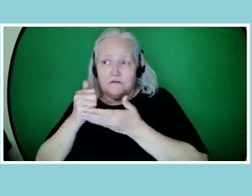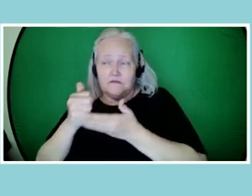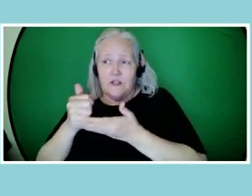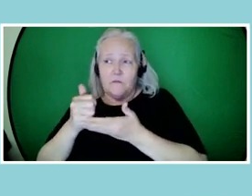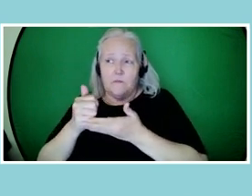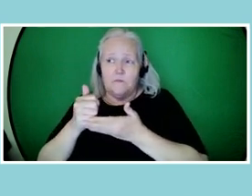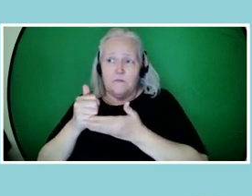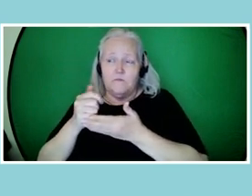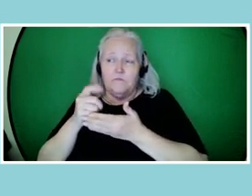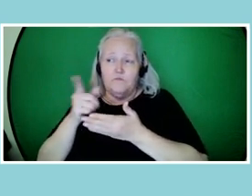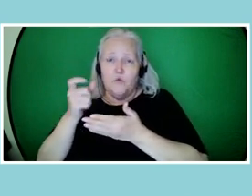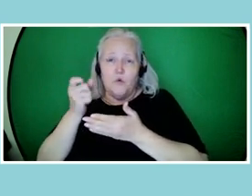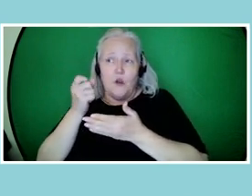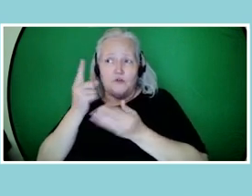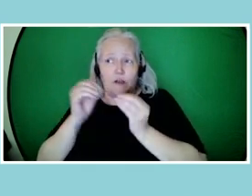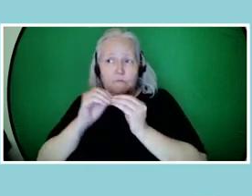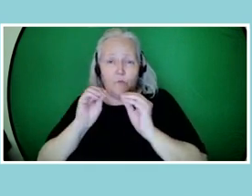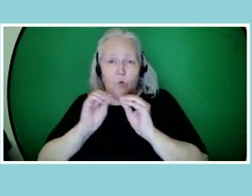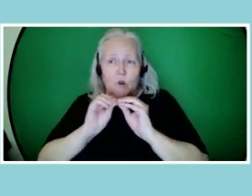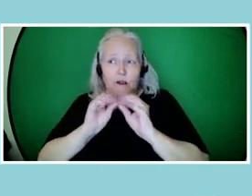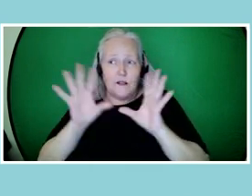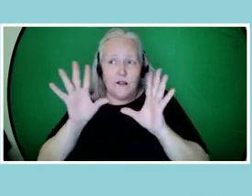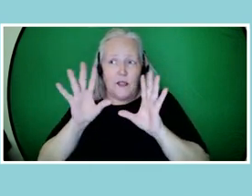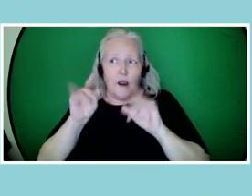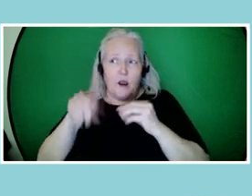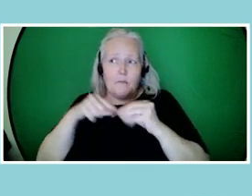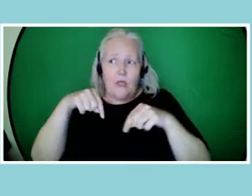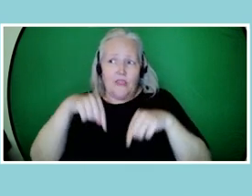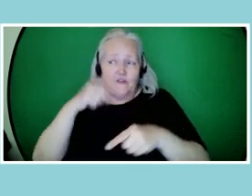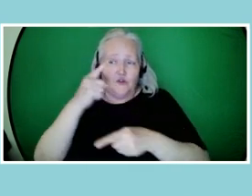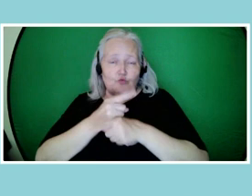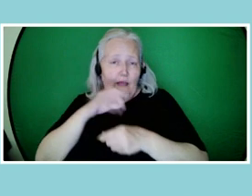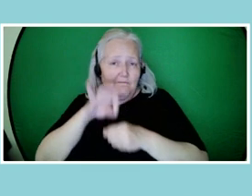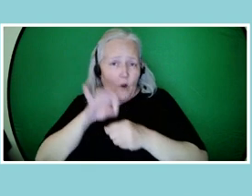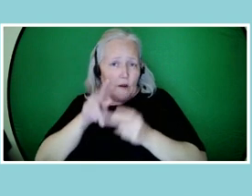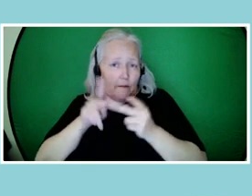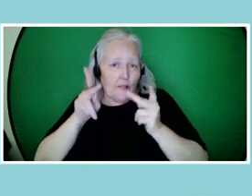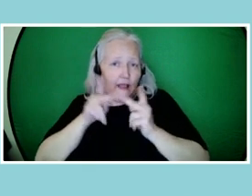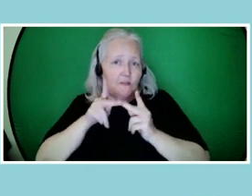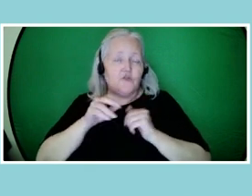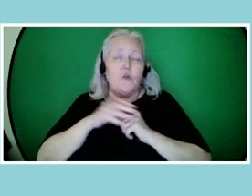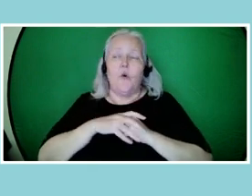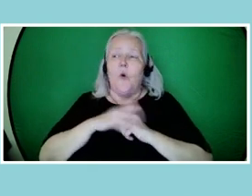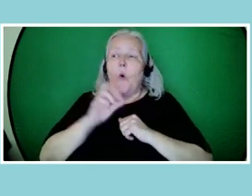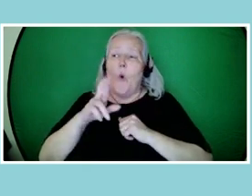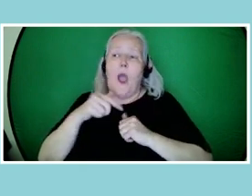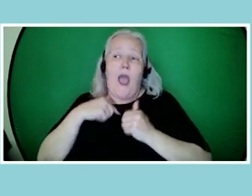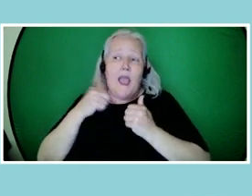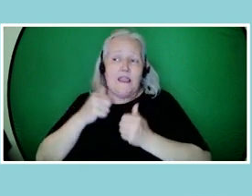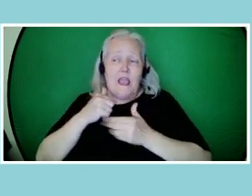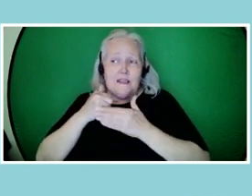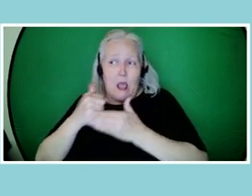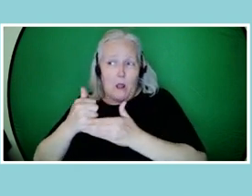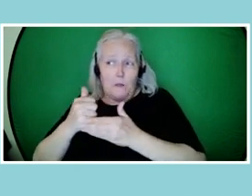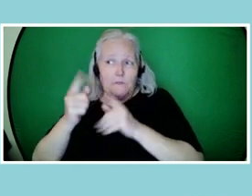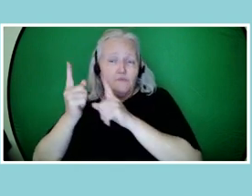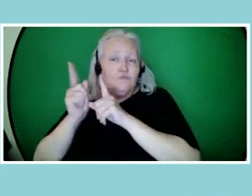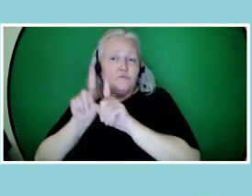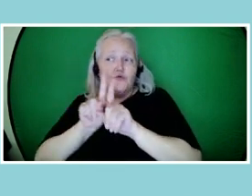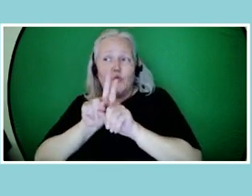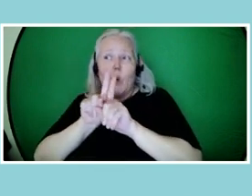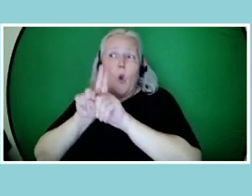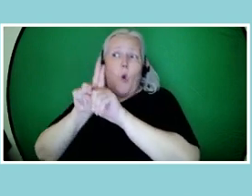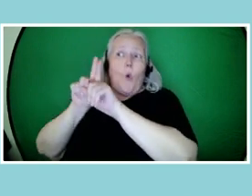clarity on whether this is your polling location, or I can help escort you away from